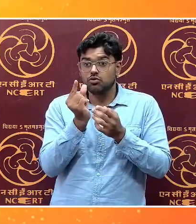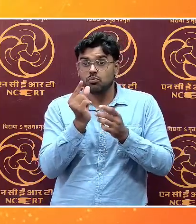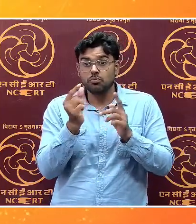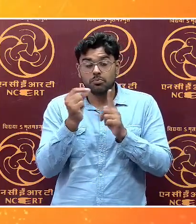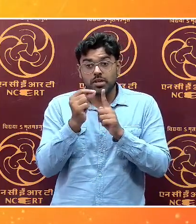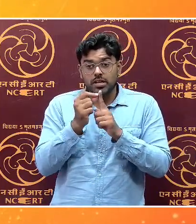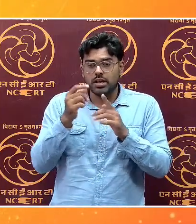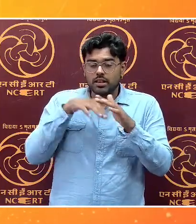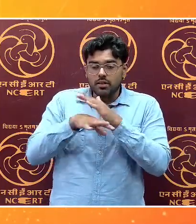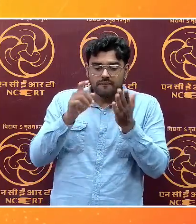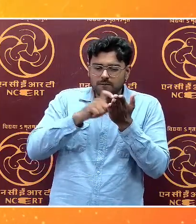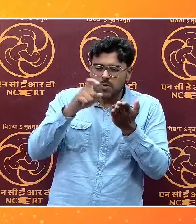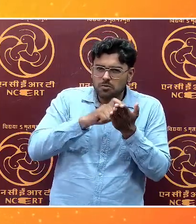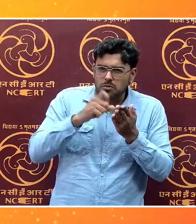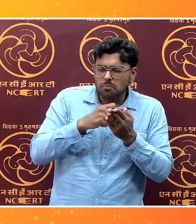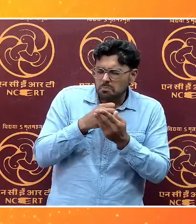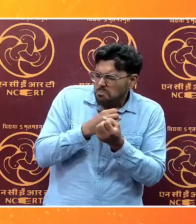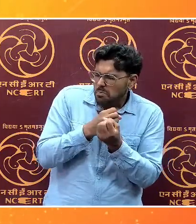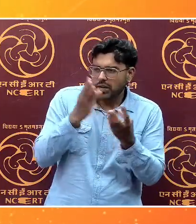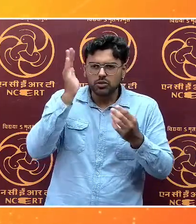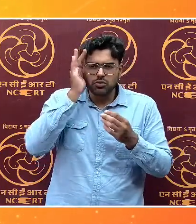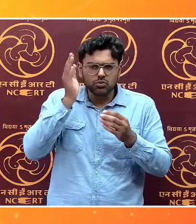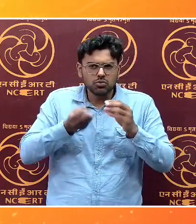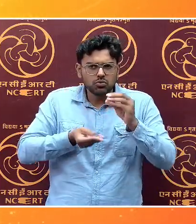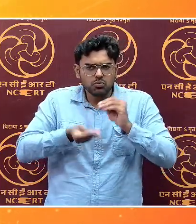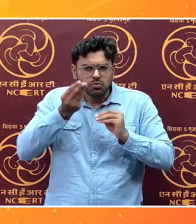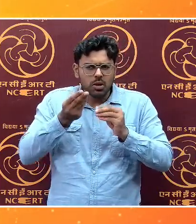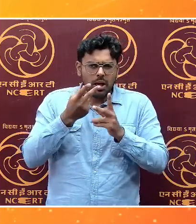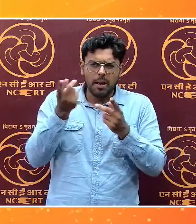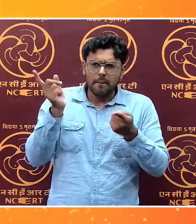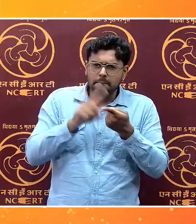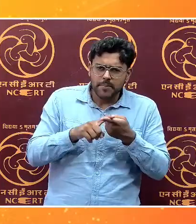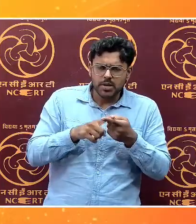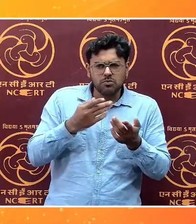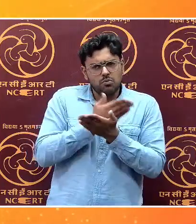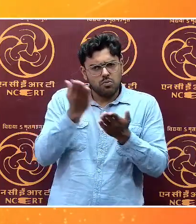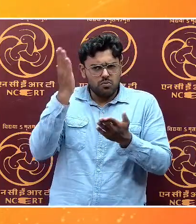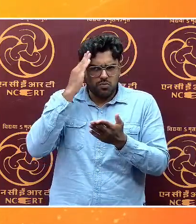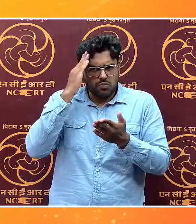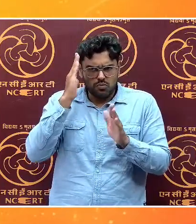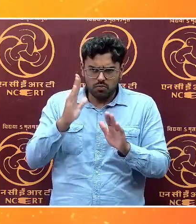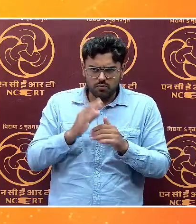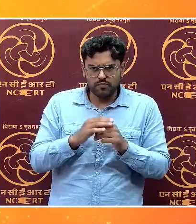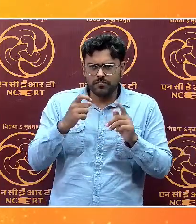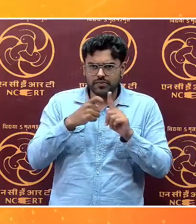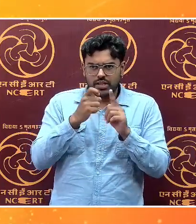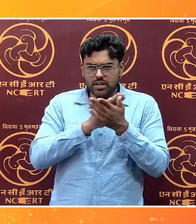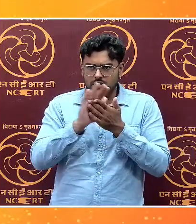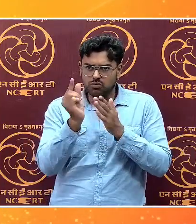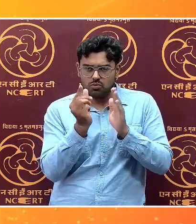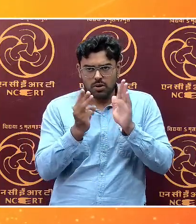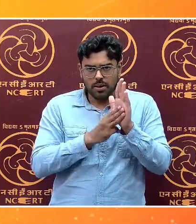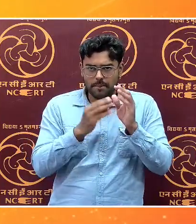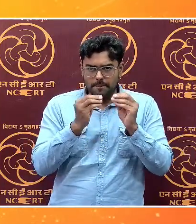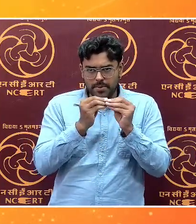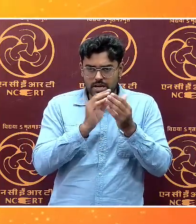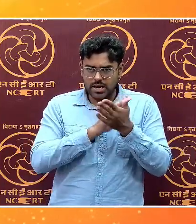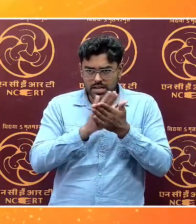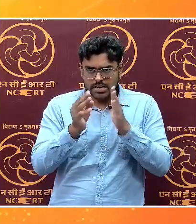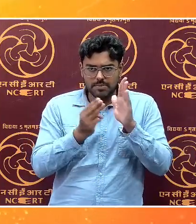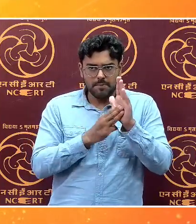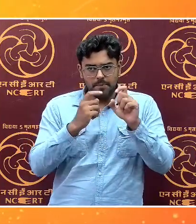media was flooded with the news and pictures of Kumbh Mela. So you must be very much aware of Kumbh Mela. But have you ever heard